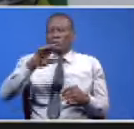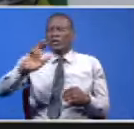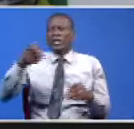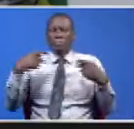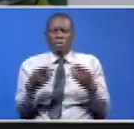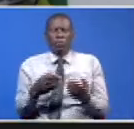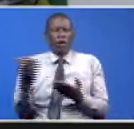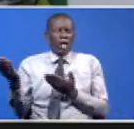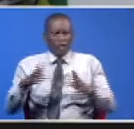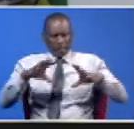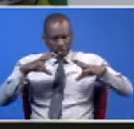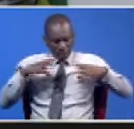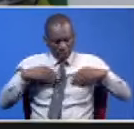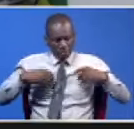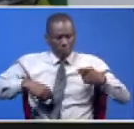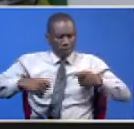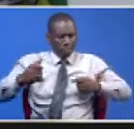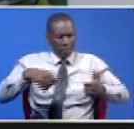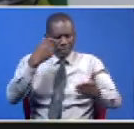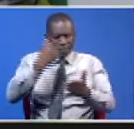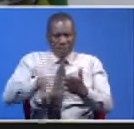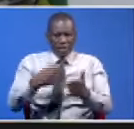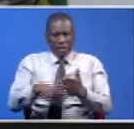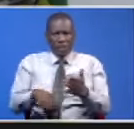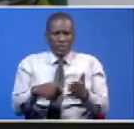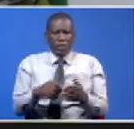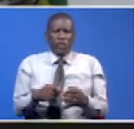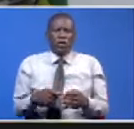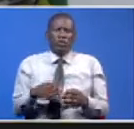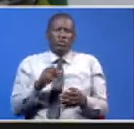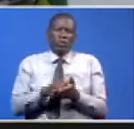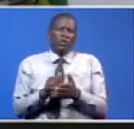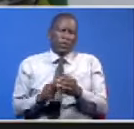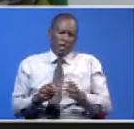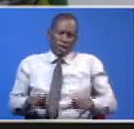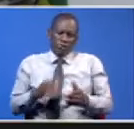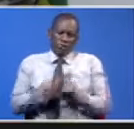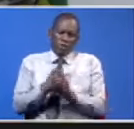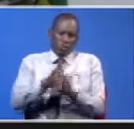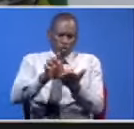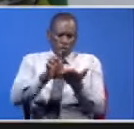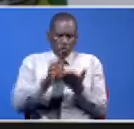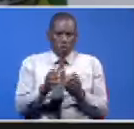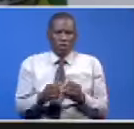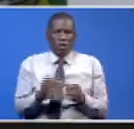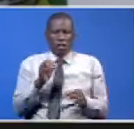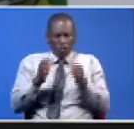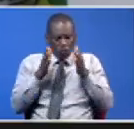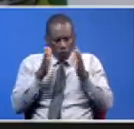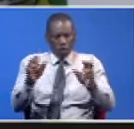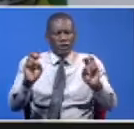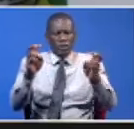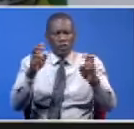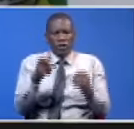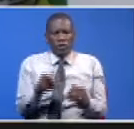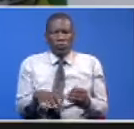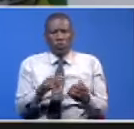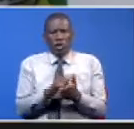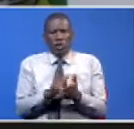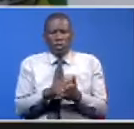kwamba tukubali tulipe ushuru, tujitegemee bila mikopo, hususan tukiangazia swala zima